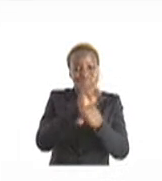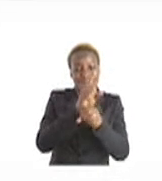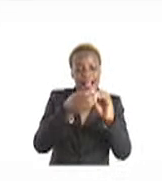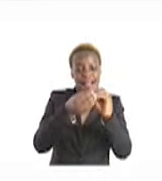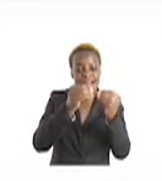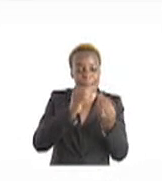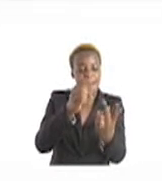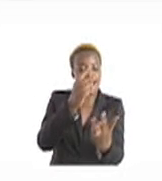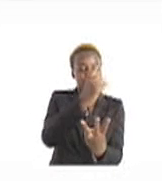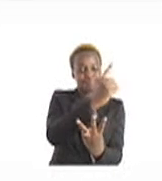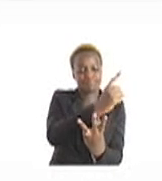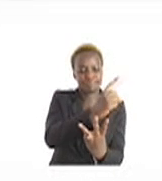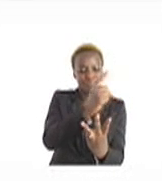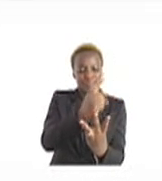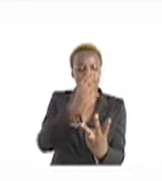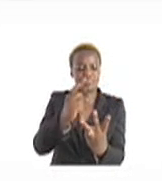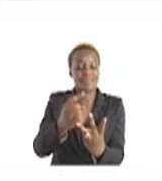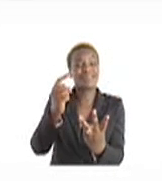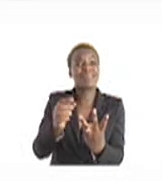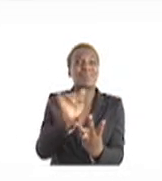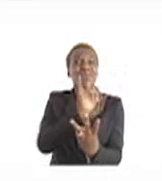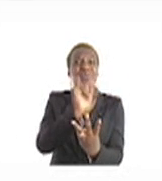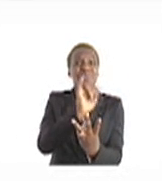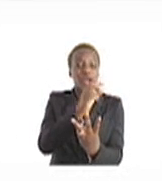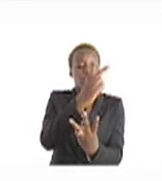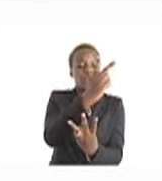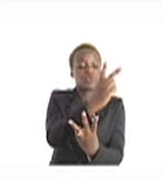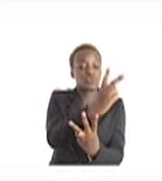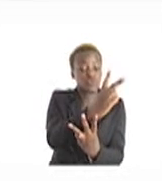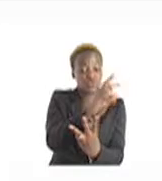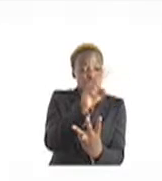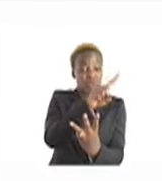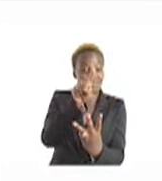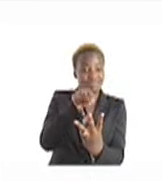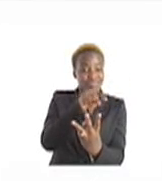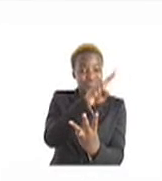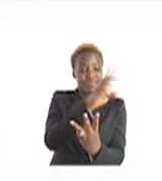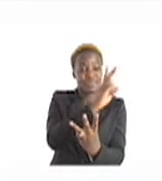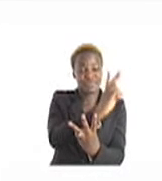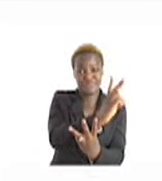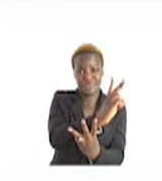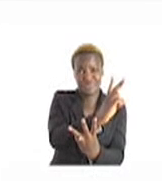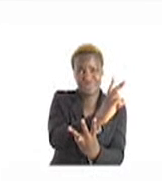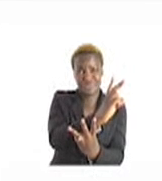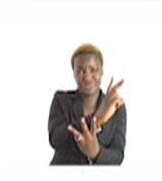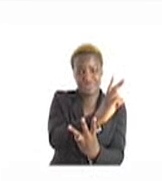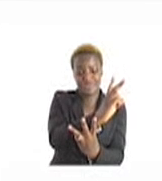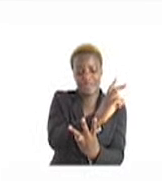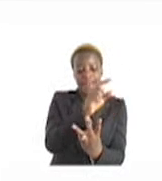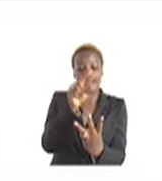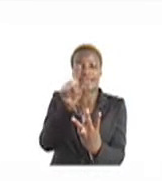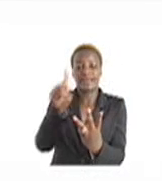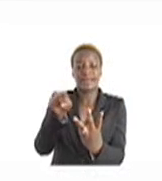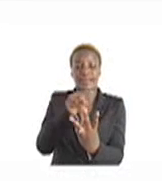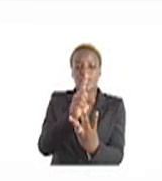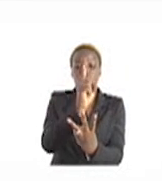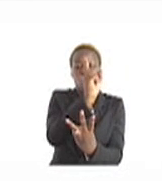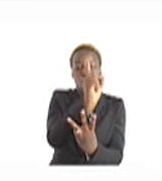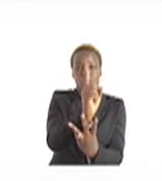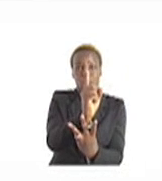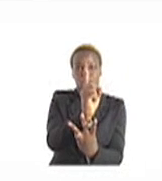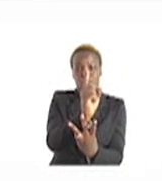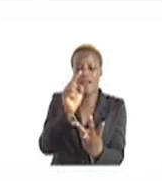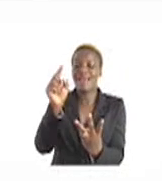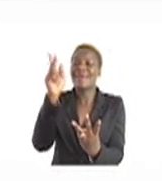one. We have a 2 in the first box. We have a 1 in the next one, and then we